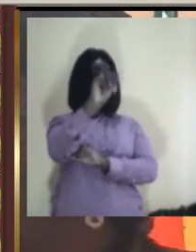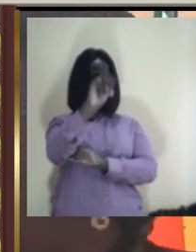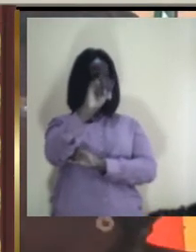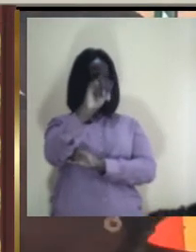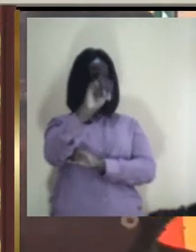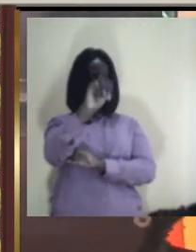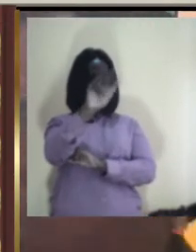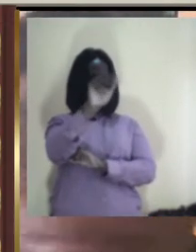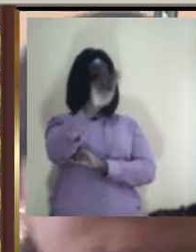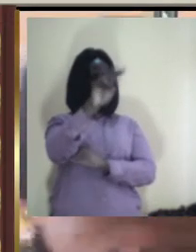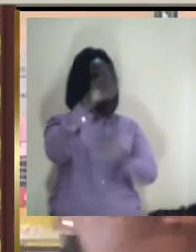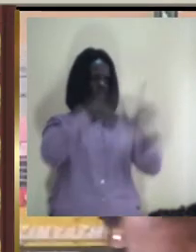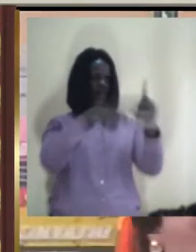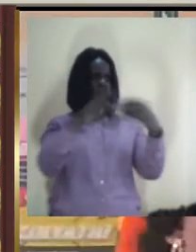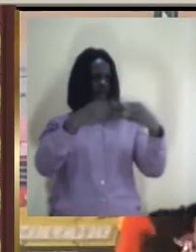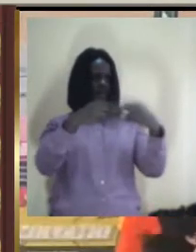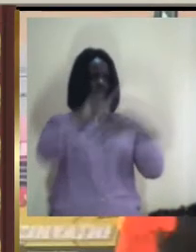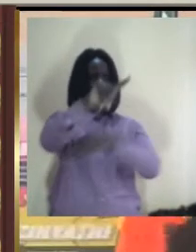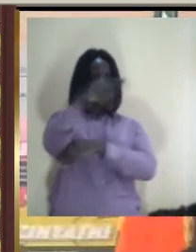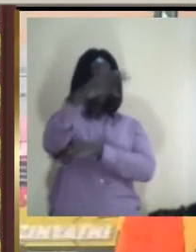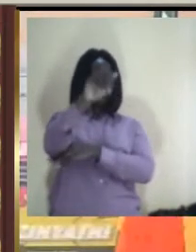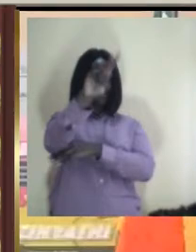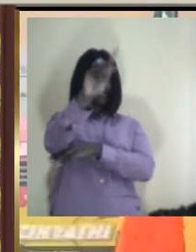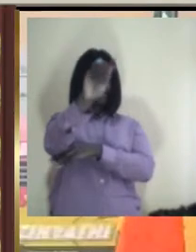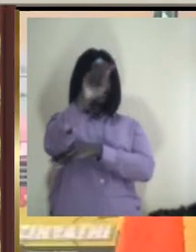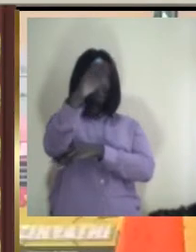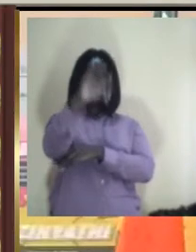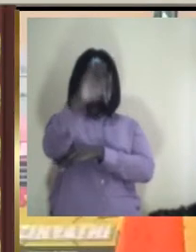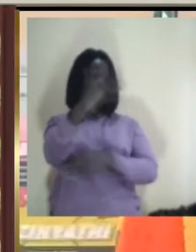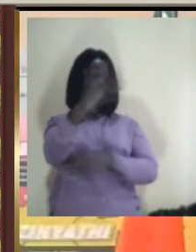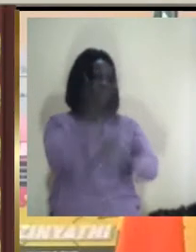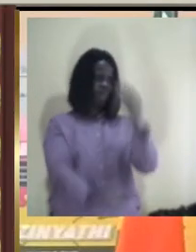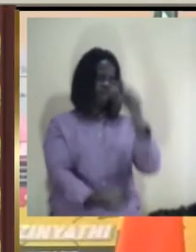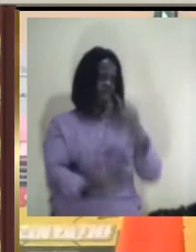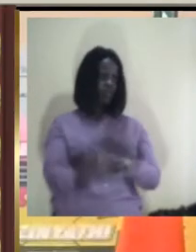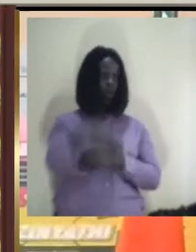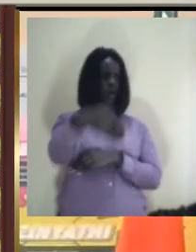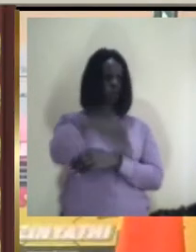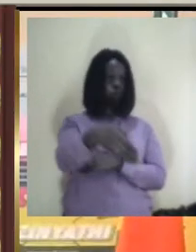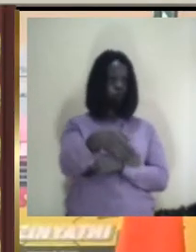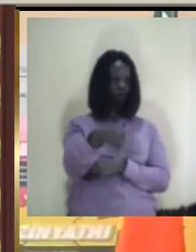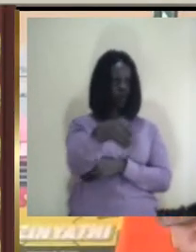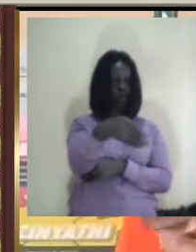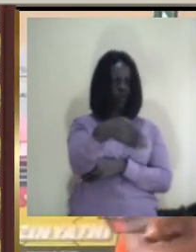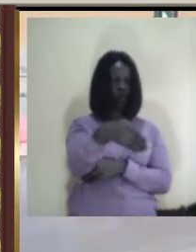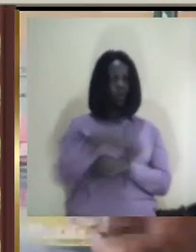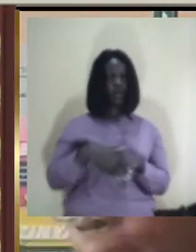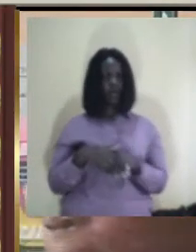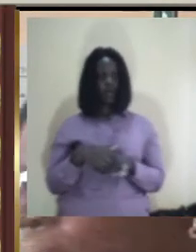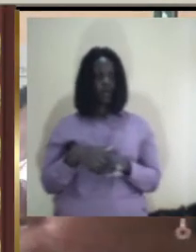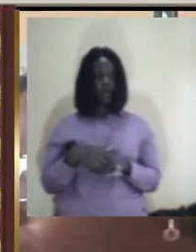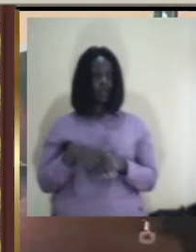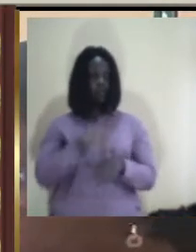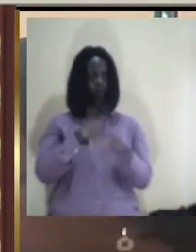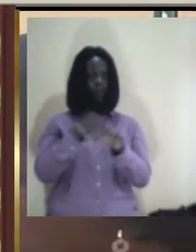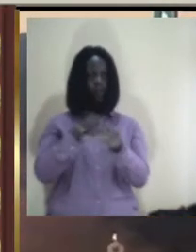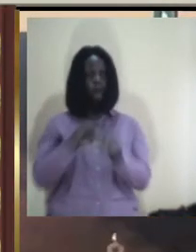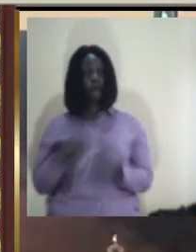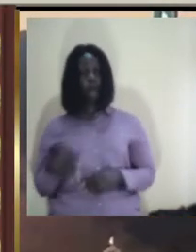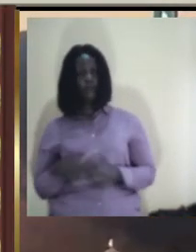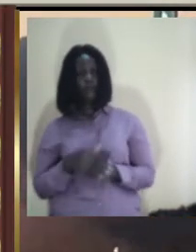from ATM is not available for debate. Also,